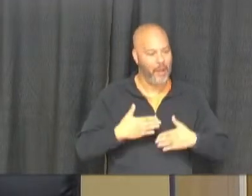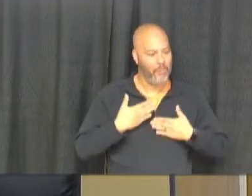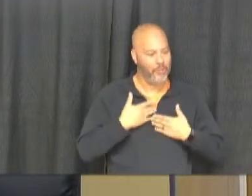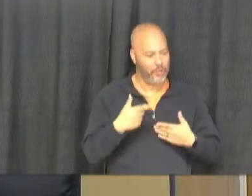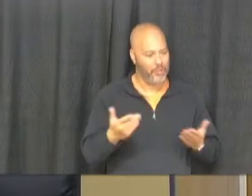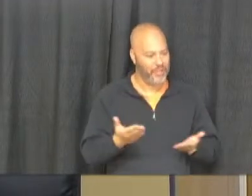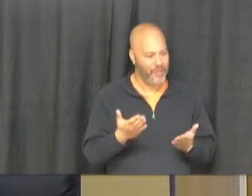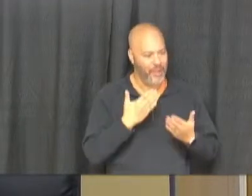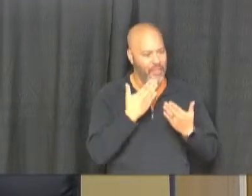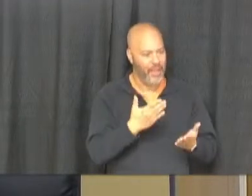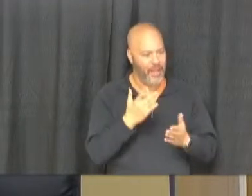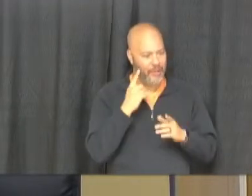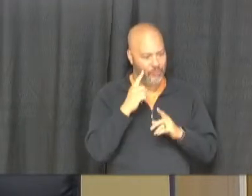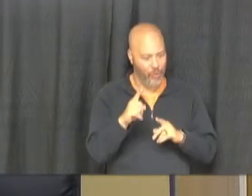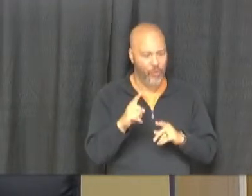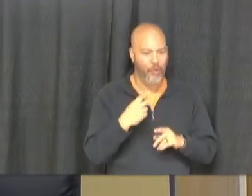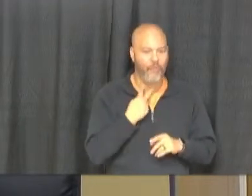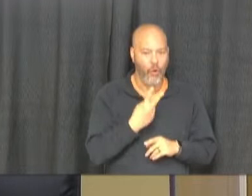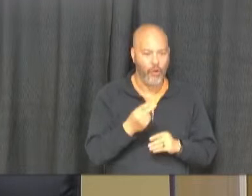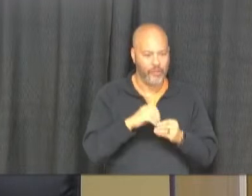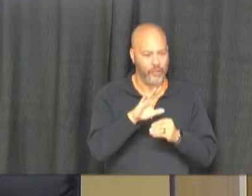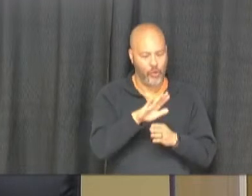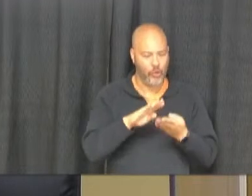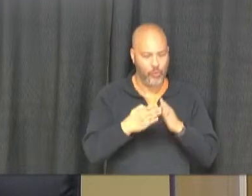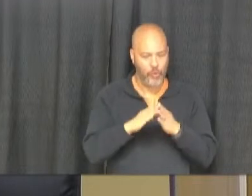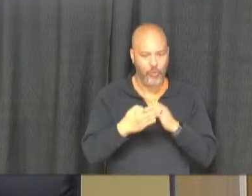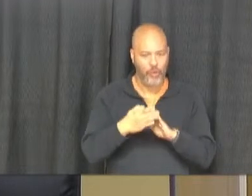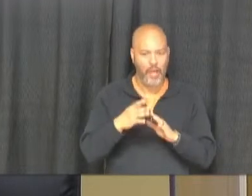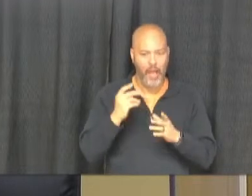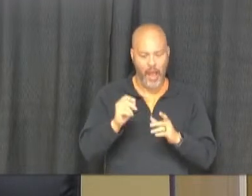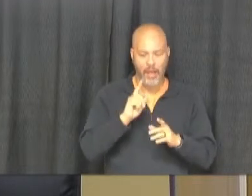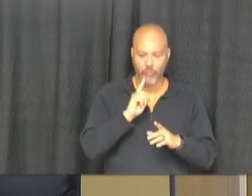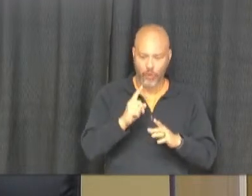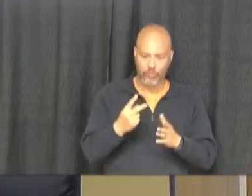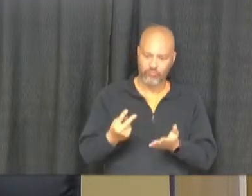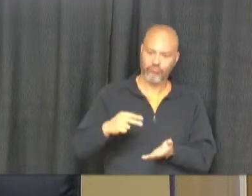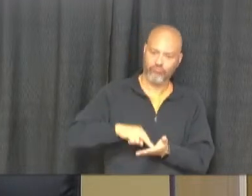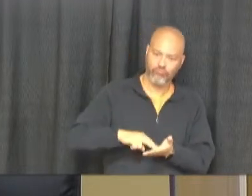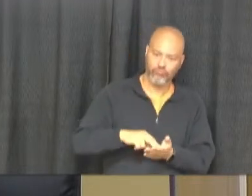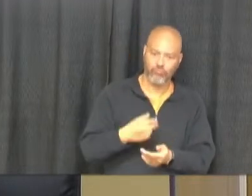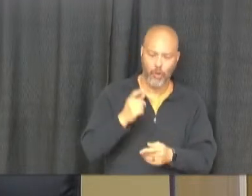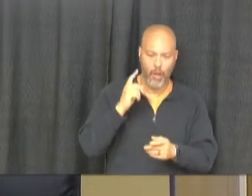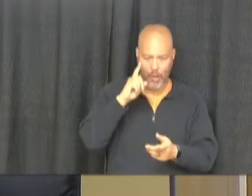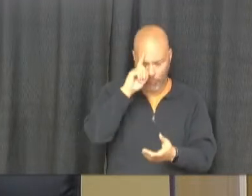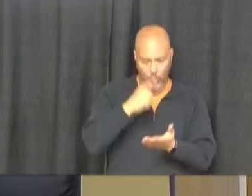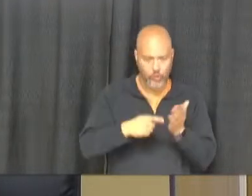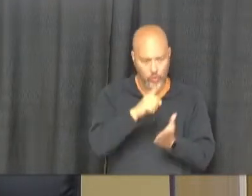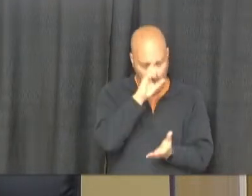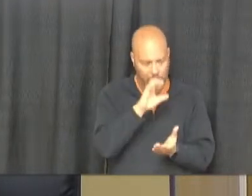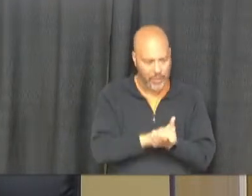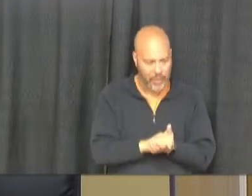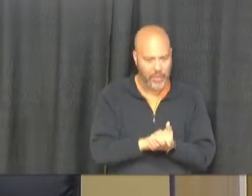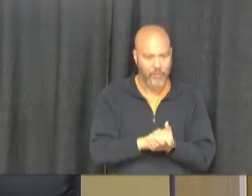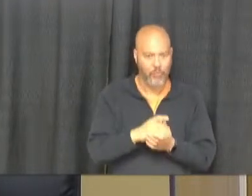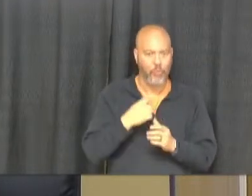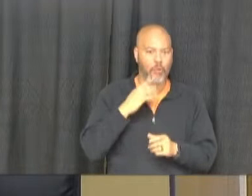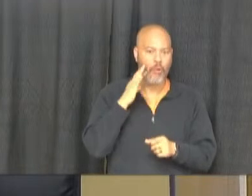here. Thank you for being a voice in your community and standing up for what you believe in. So we will be voting on this